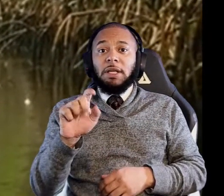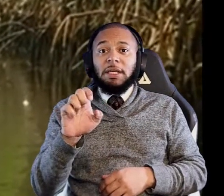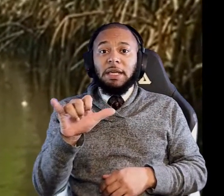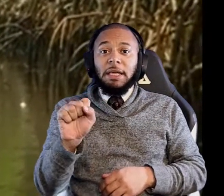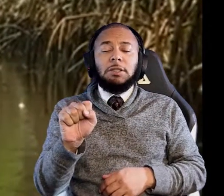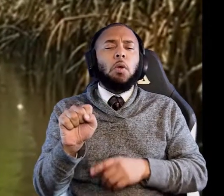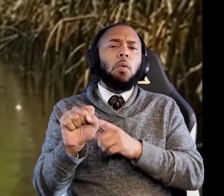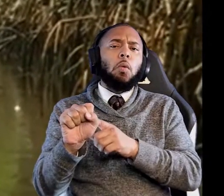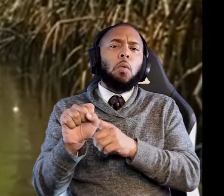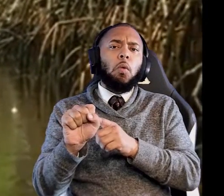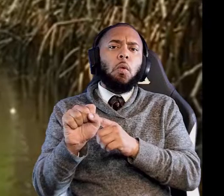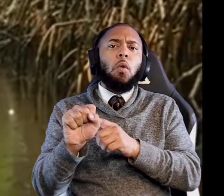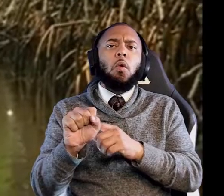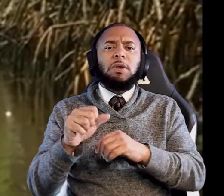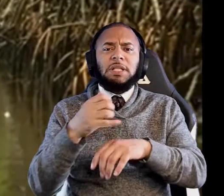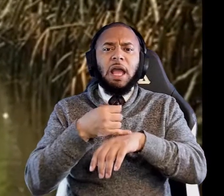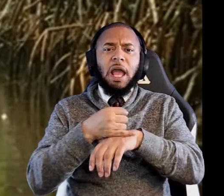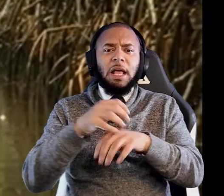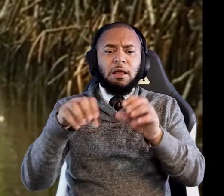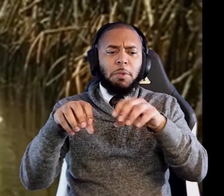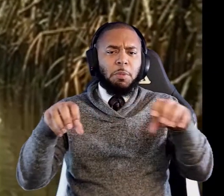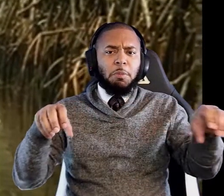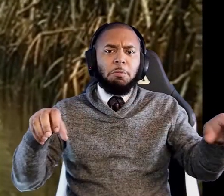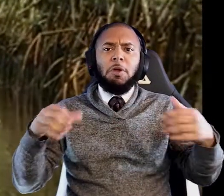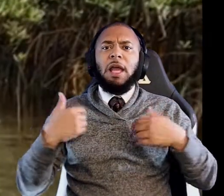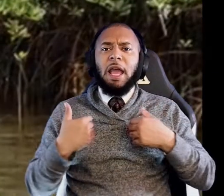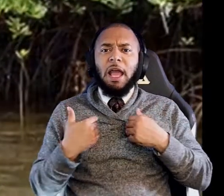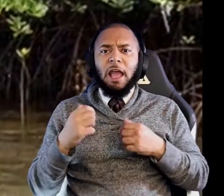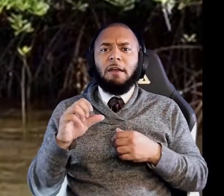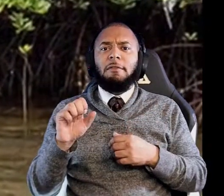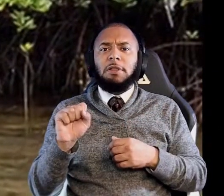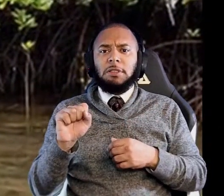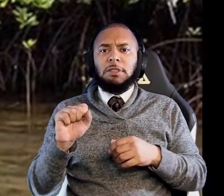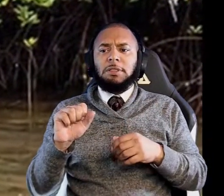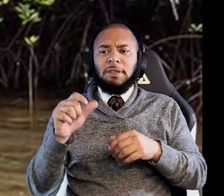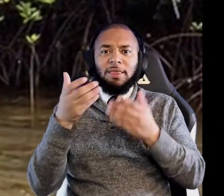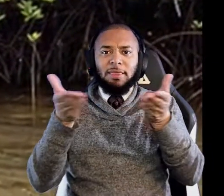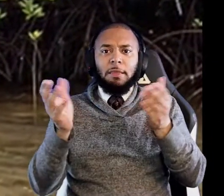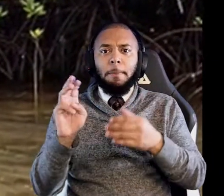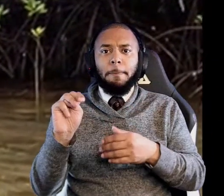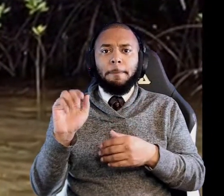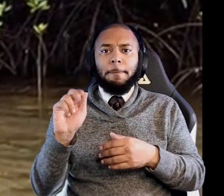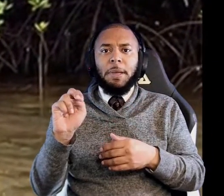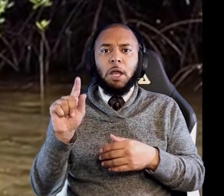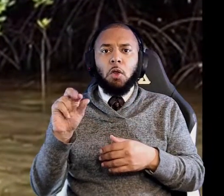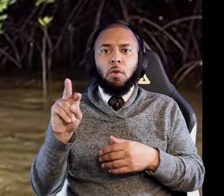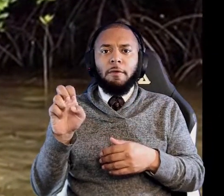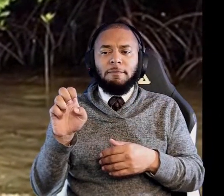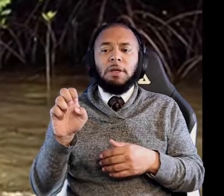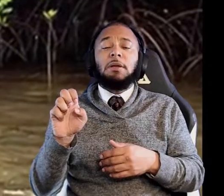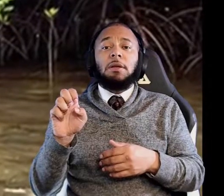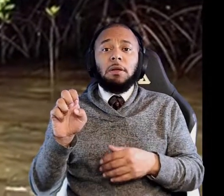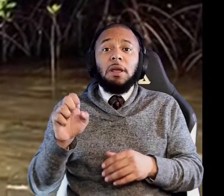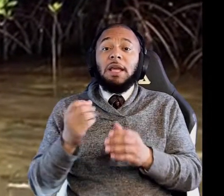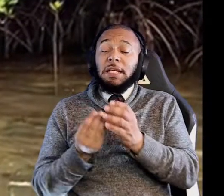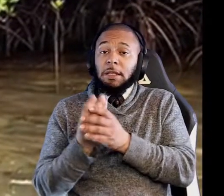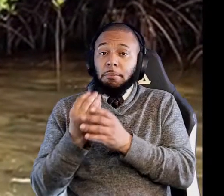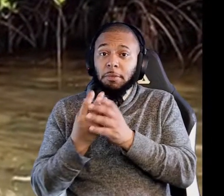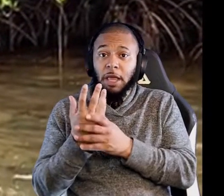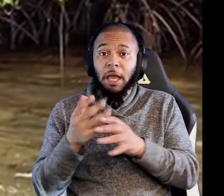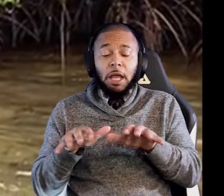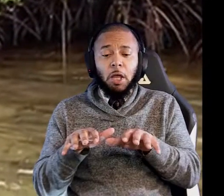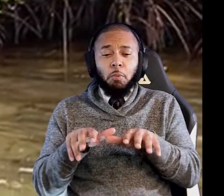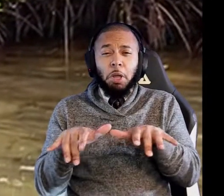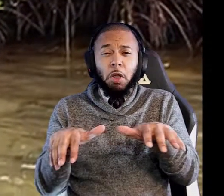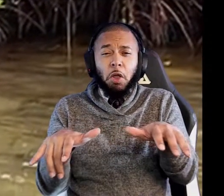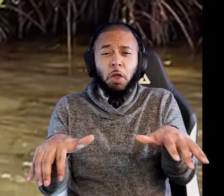islands supporting mangrove swamps. Mangroves are plants that grow with roots extending into the water and they may grow